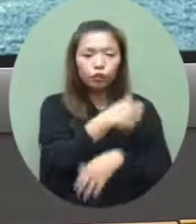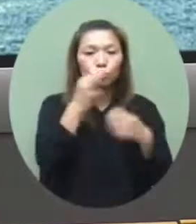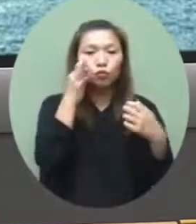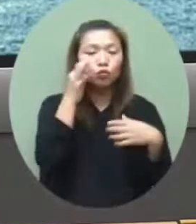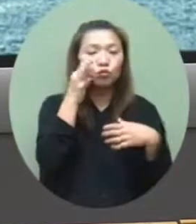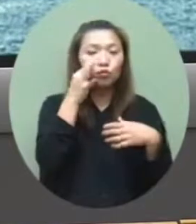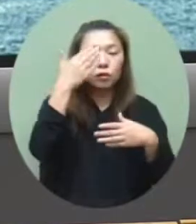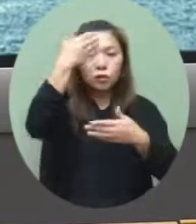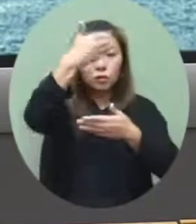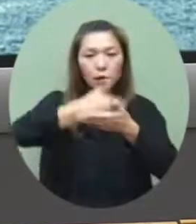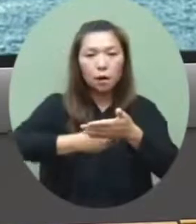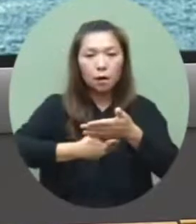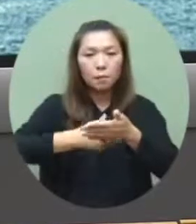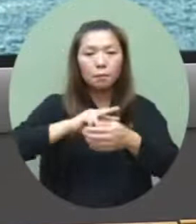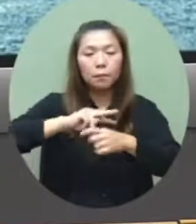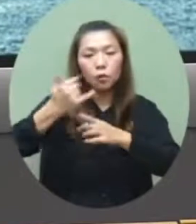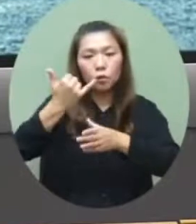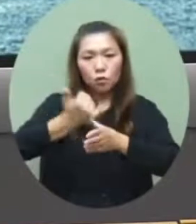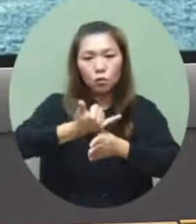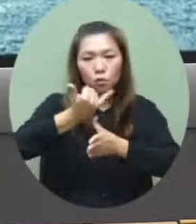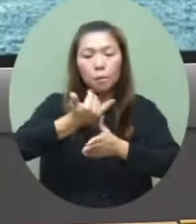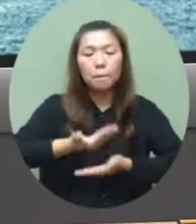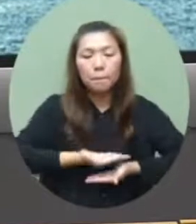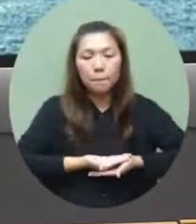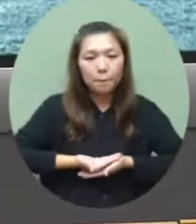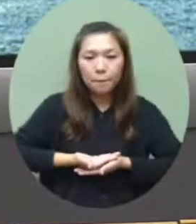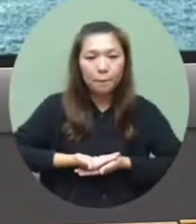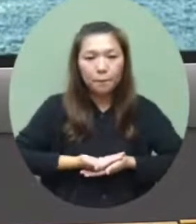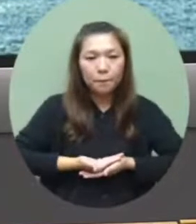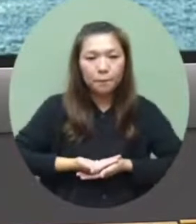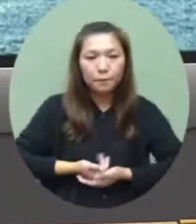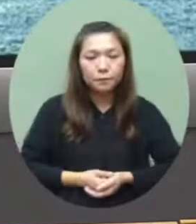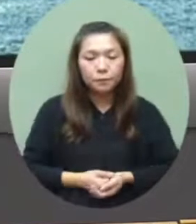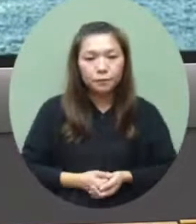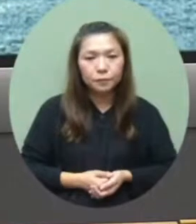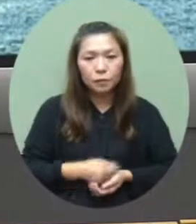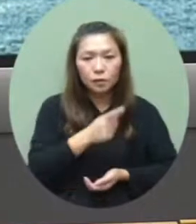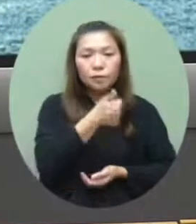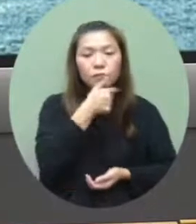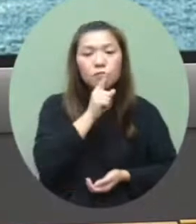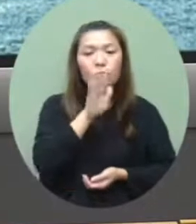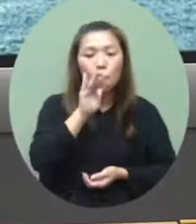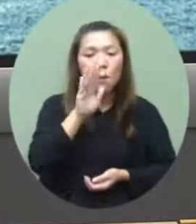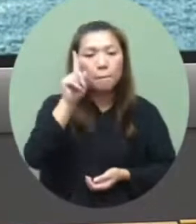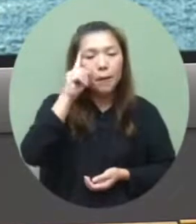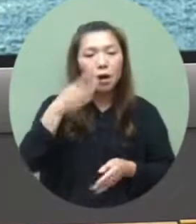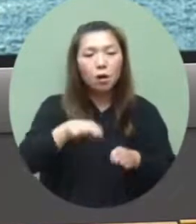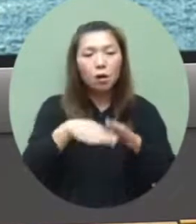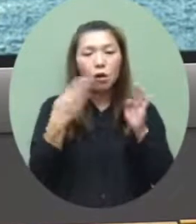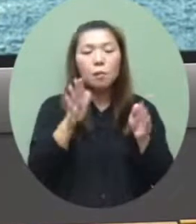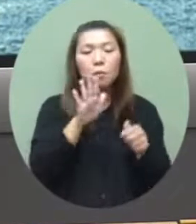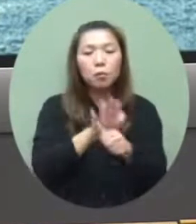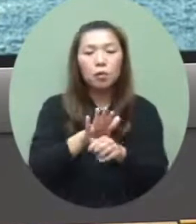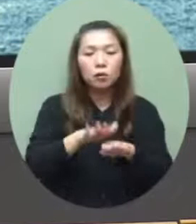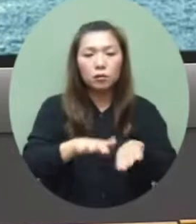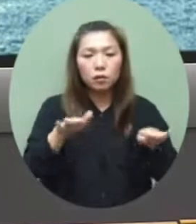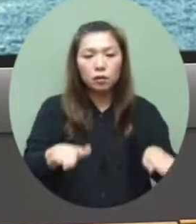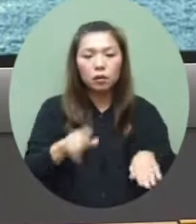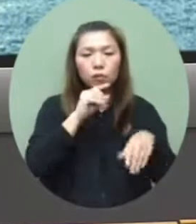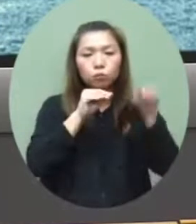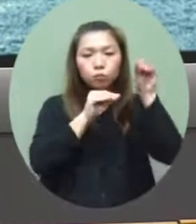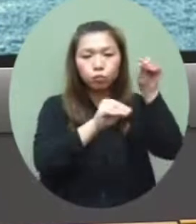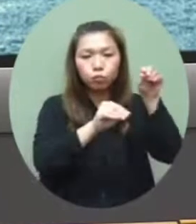those around you, including your family members. Starting tomorrow, the eligible age for vaccination will go down to